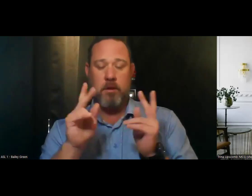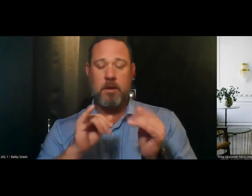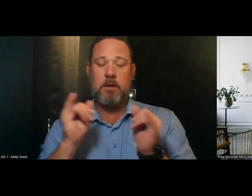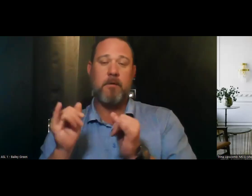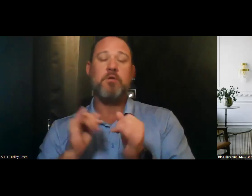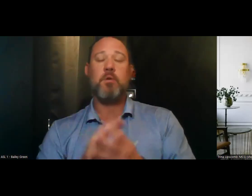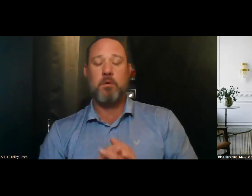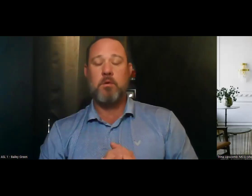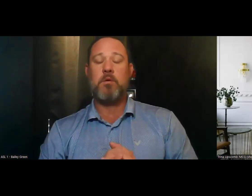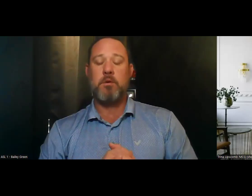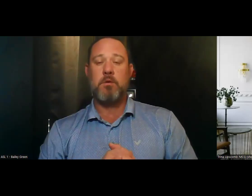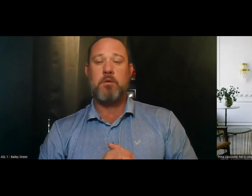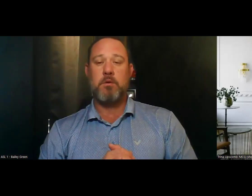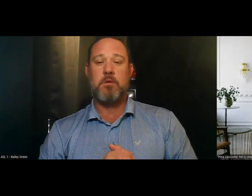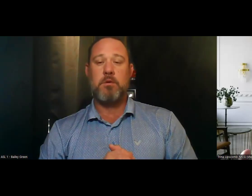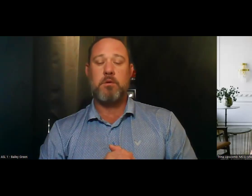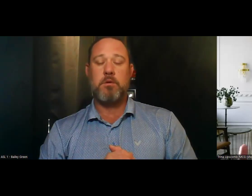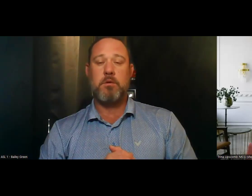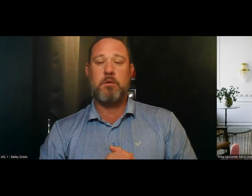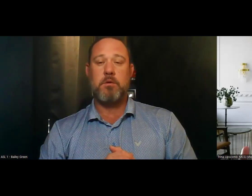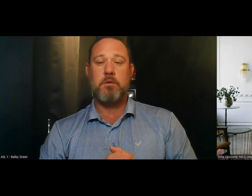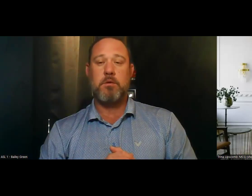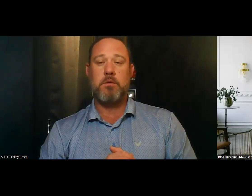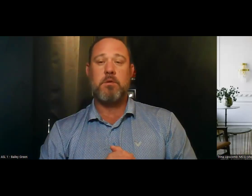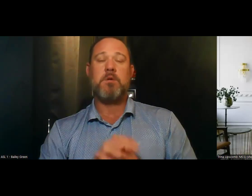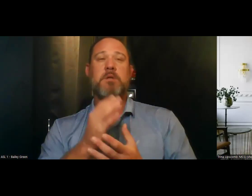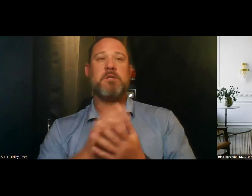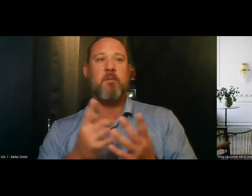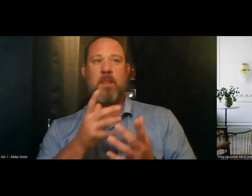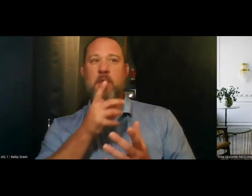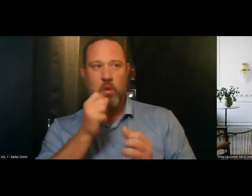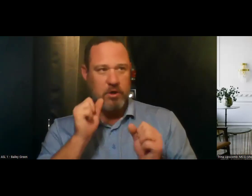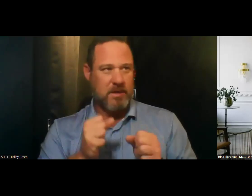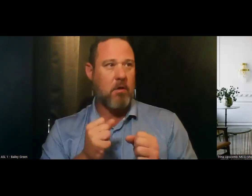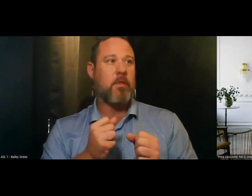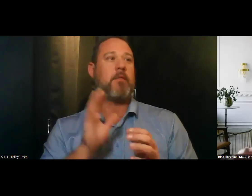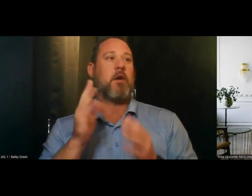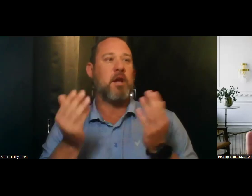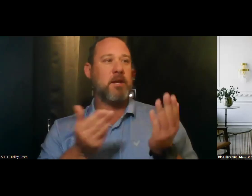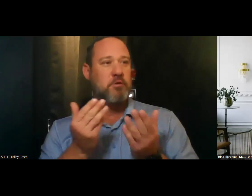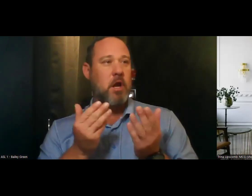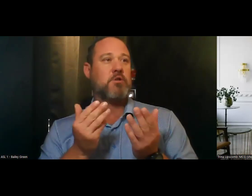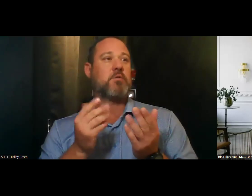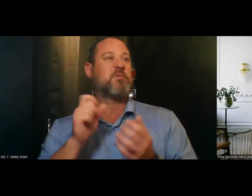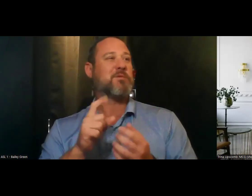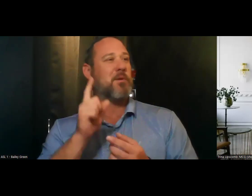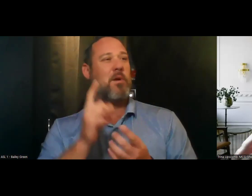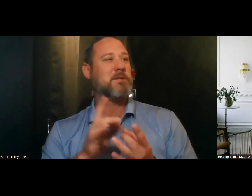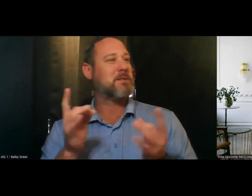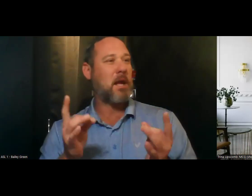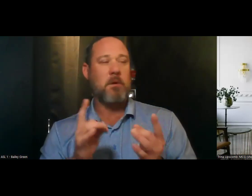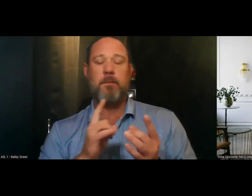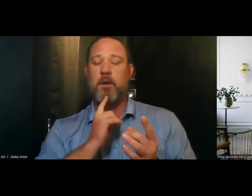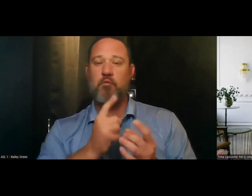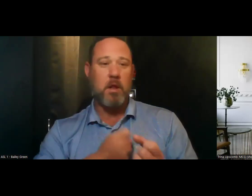one another. Some people, you could tell that there was like this pent up demand where their introduction was supposed to be one statement, but they just